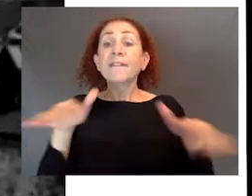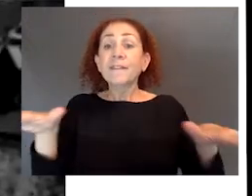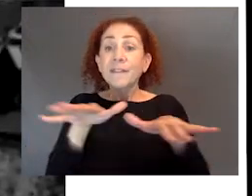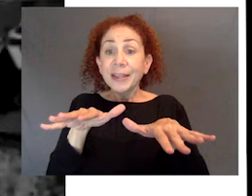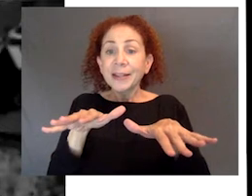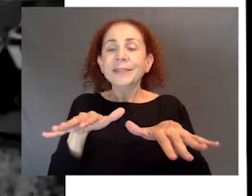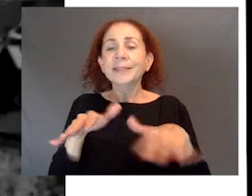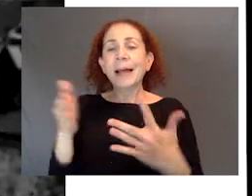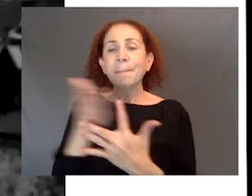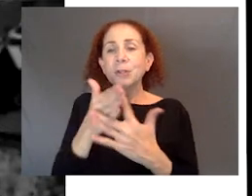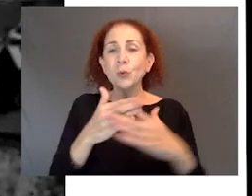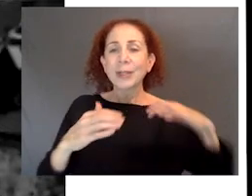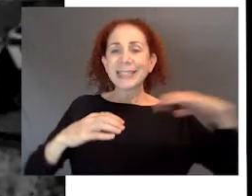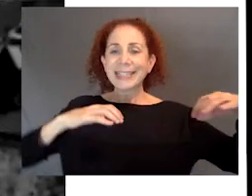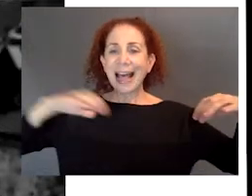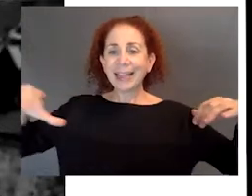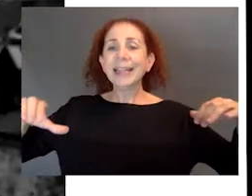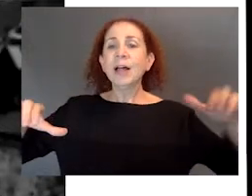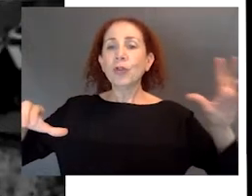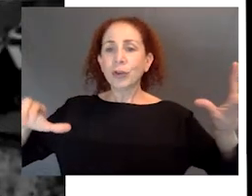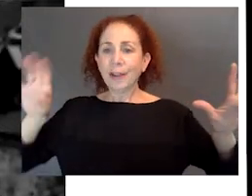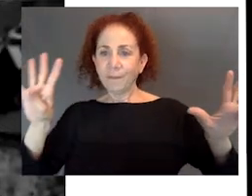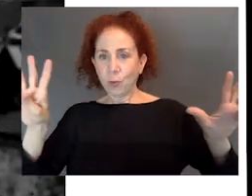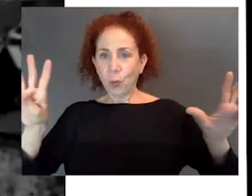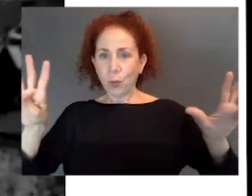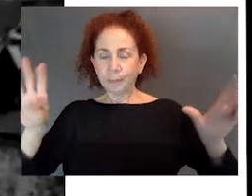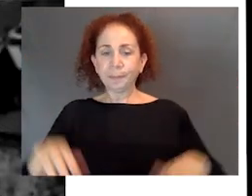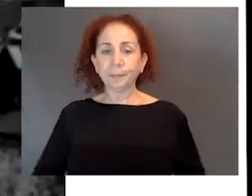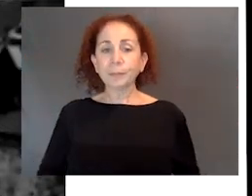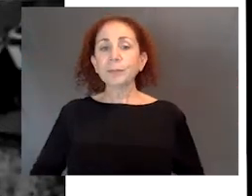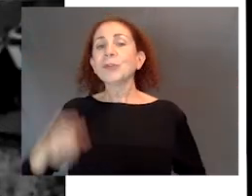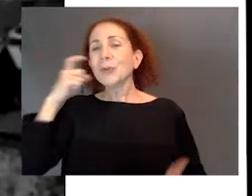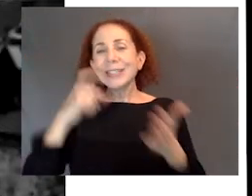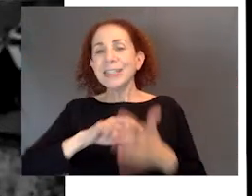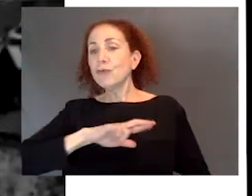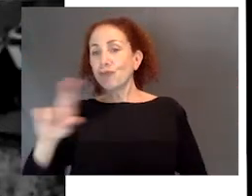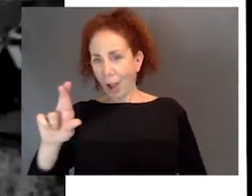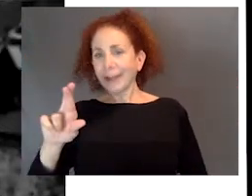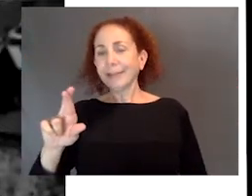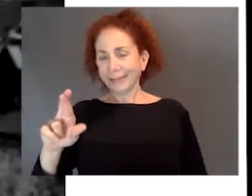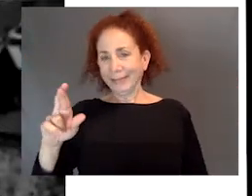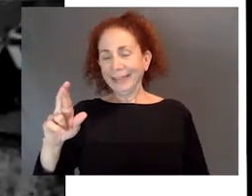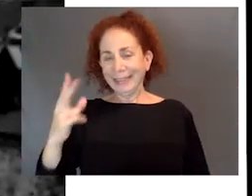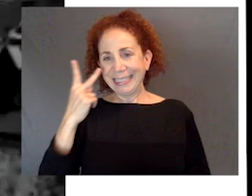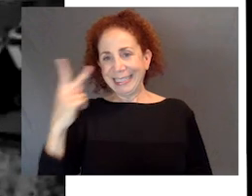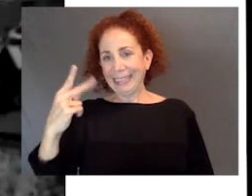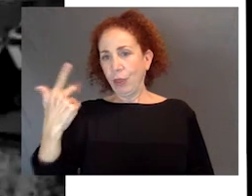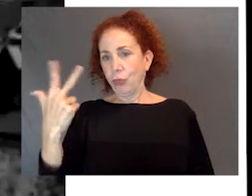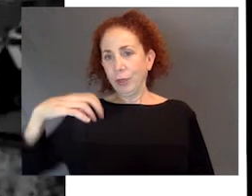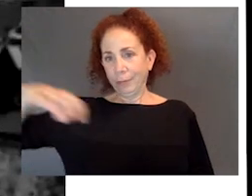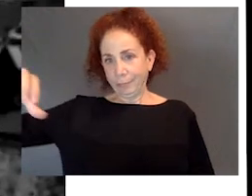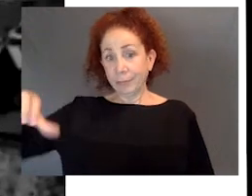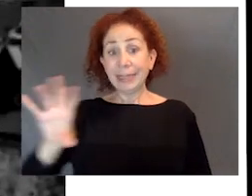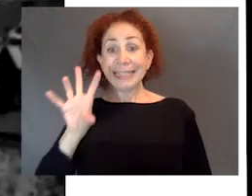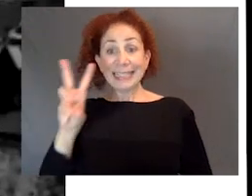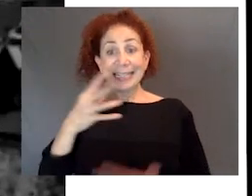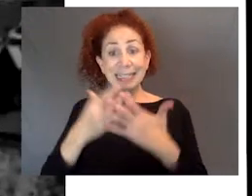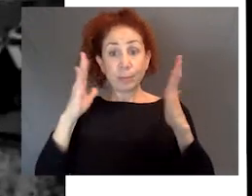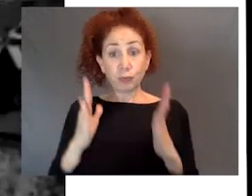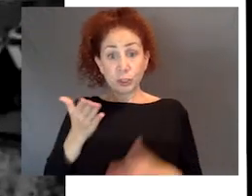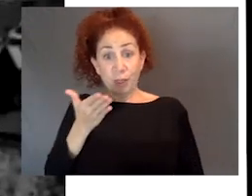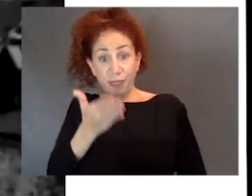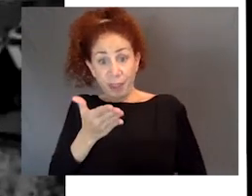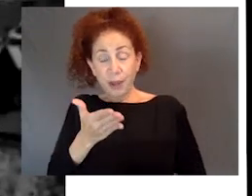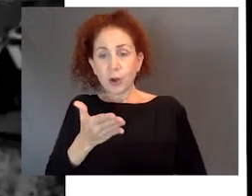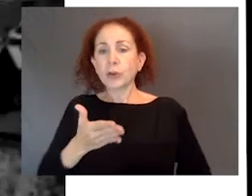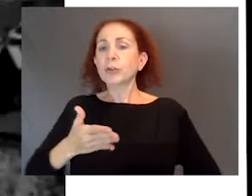located between cell blocks 3 and 4. Cell block 3 is visible on the right side of the image. There are 6 prisoners present, and